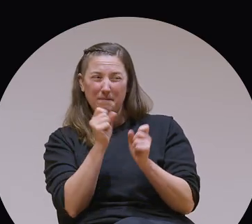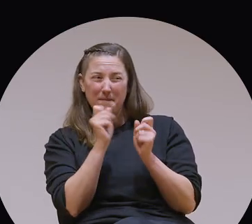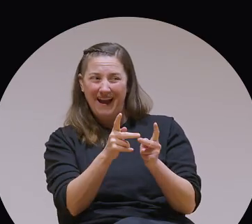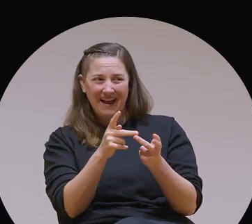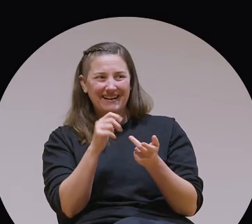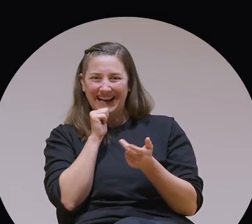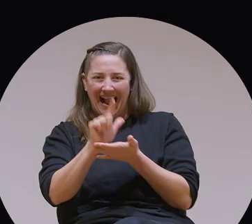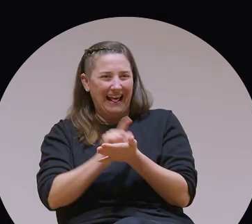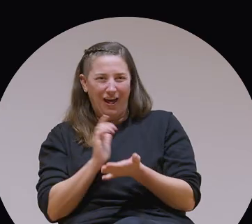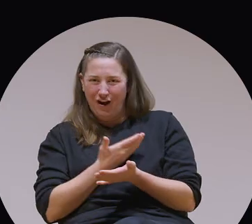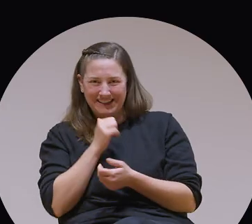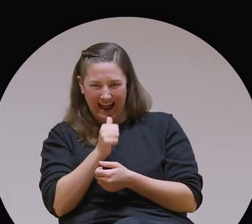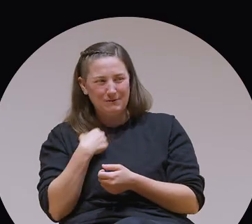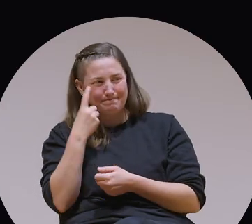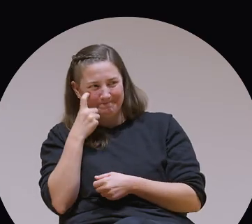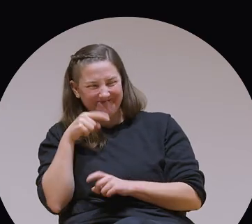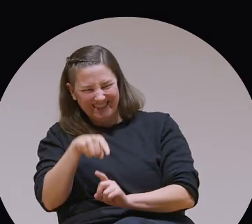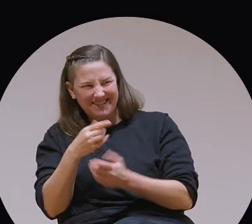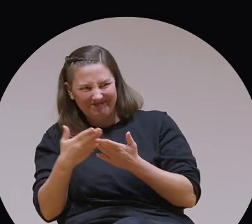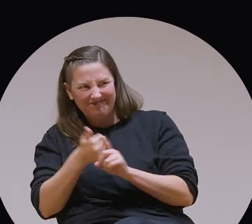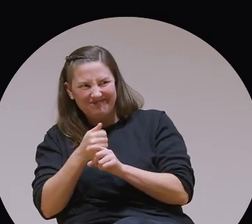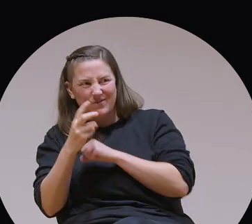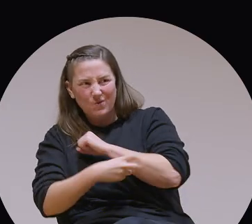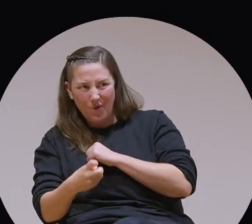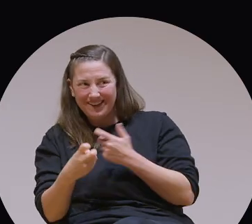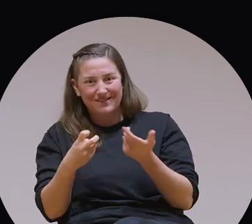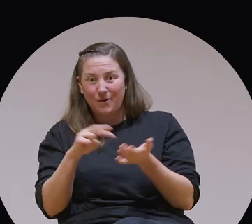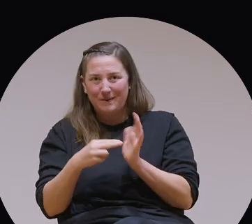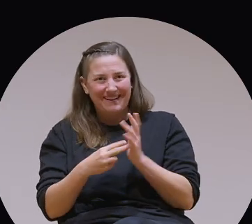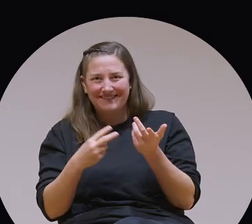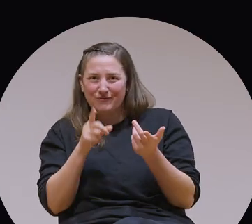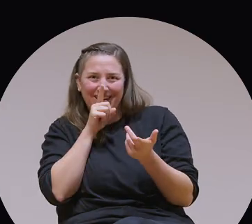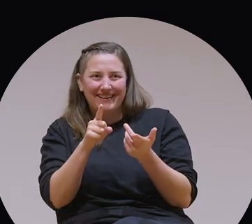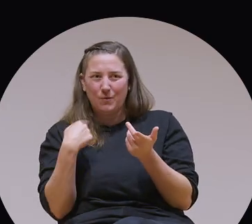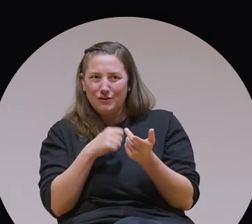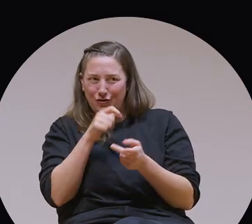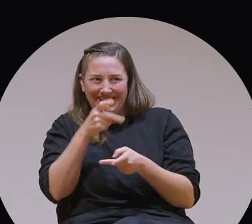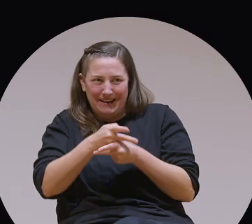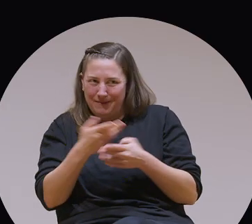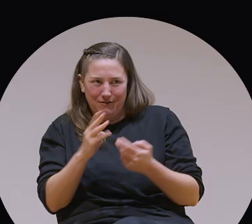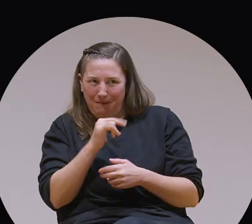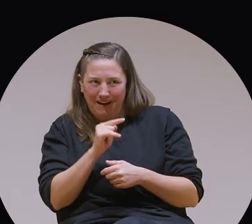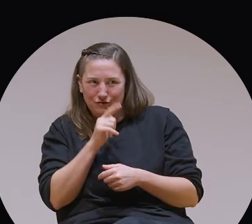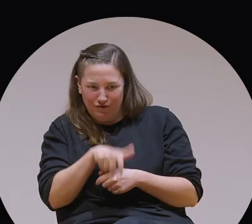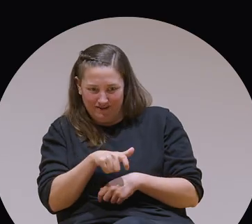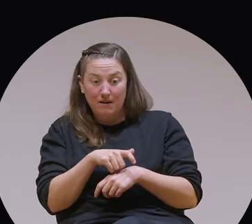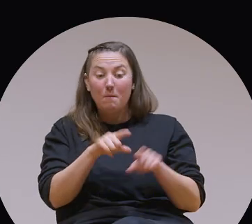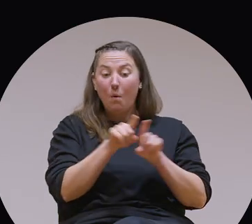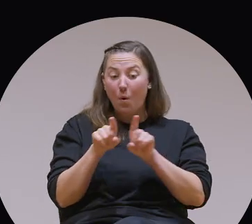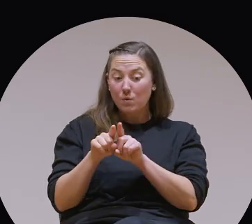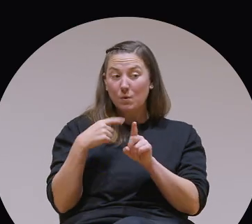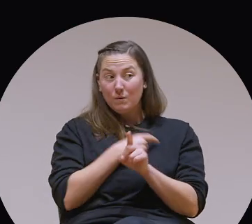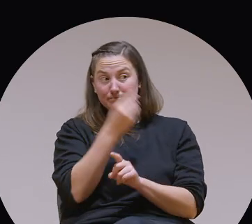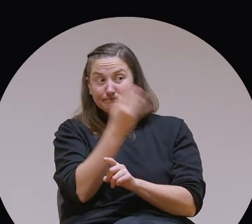think it's legally ours. We think it was stolen, and so really this is not something which should be in the Met's collections. But what we also did was to